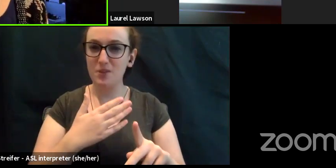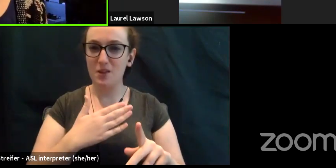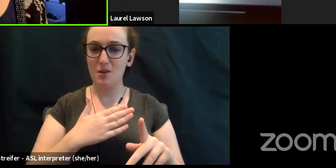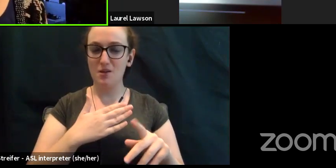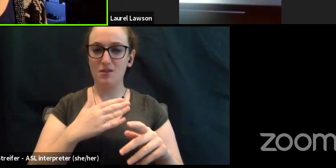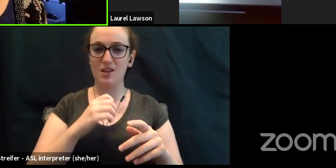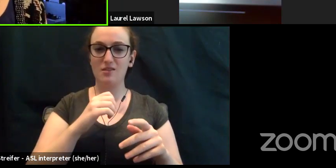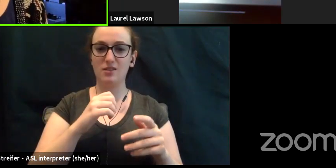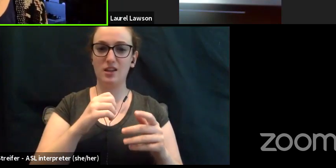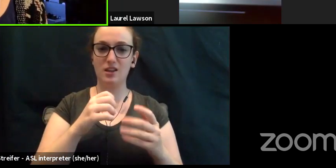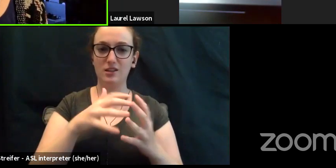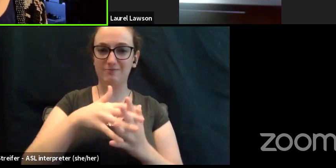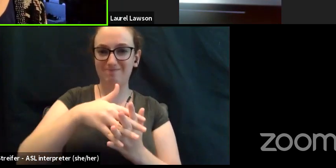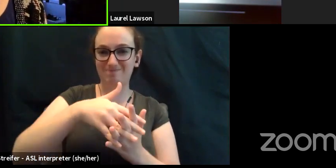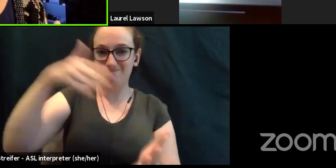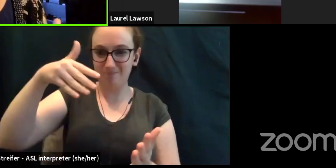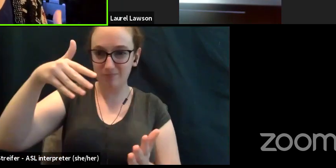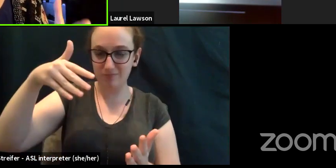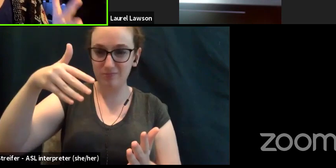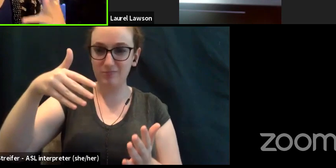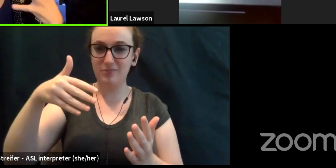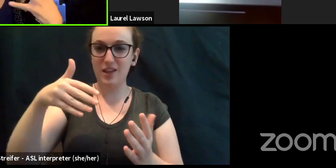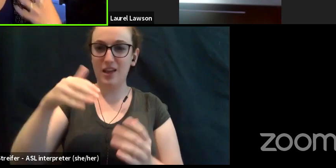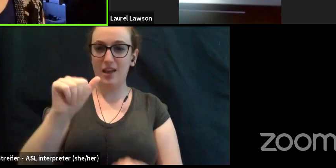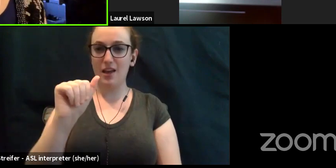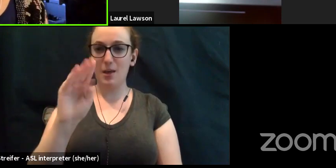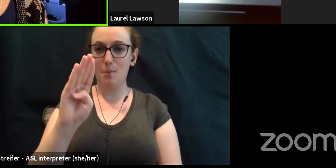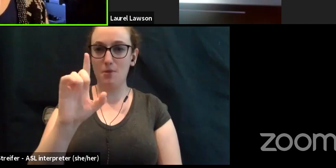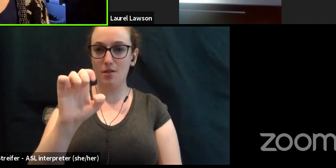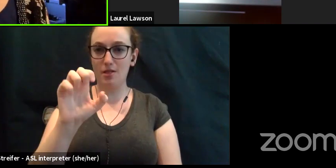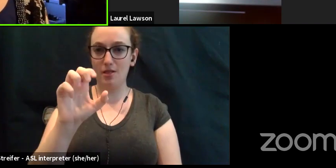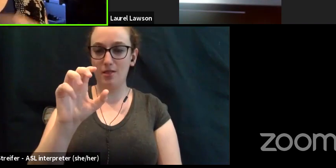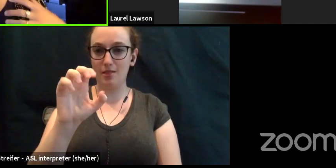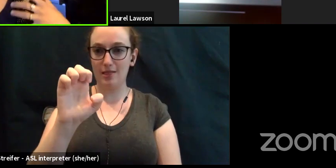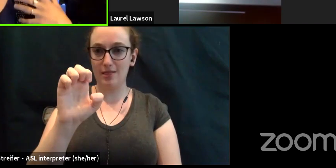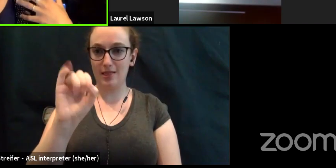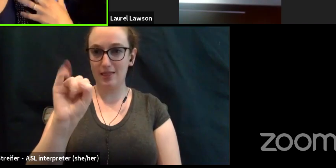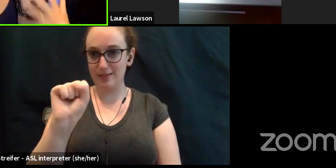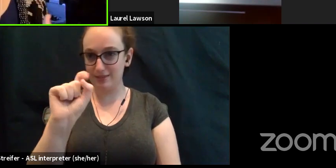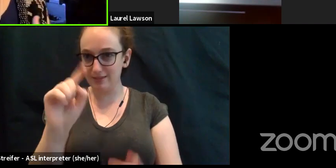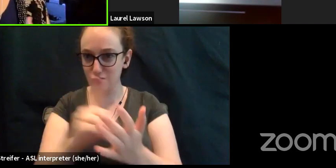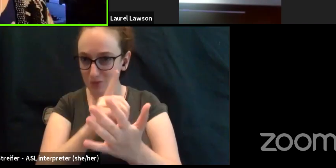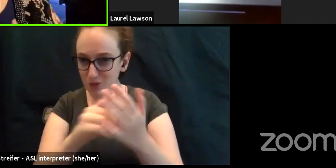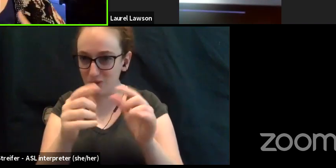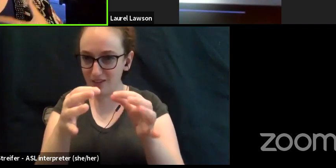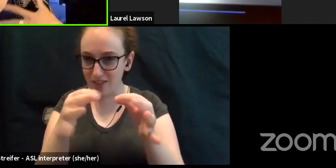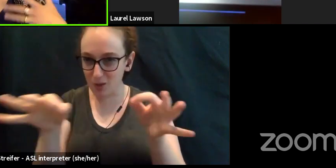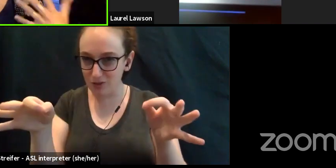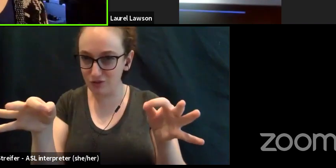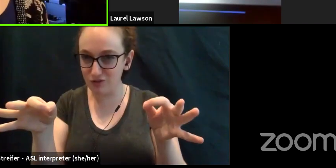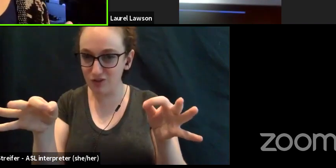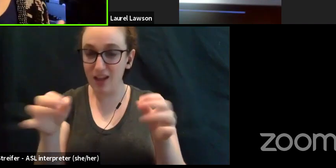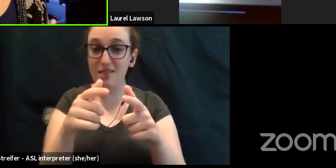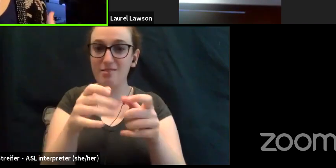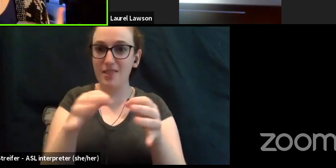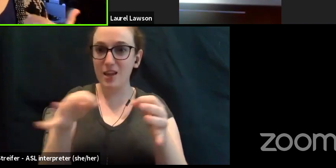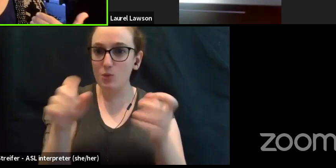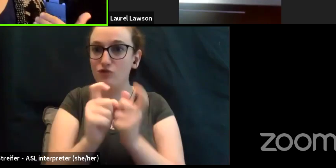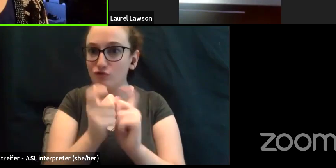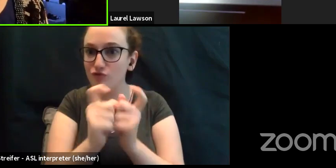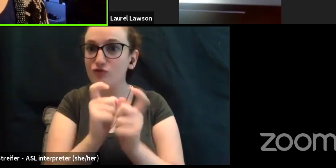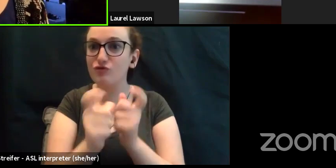the harmful ableist language that I internalized since childhood. And since language isn't static and is always evolving,